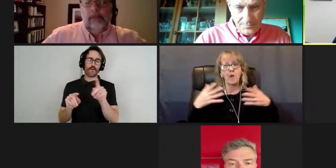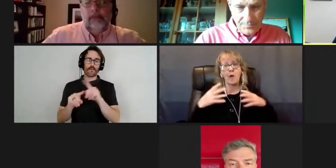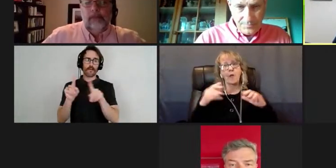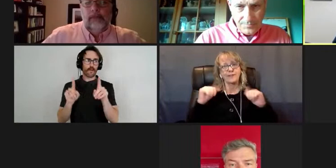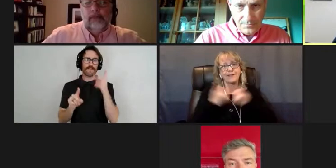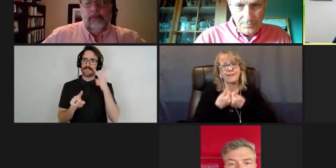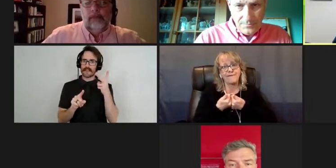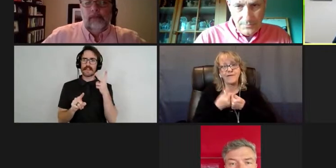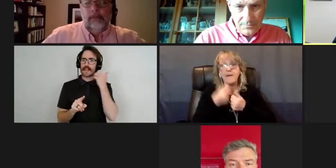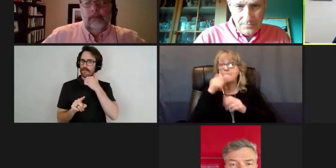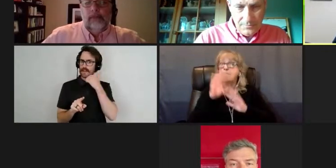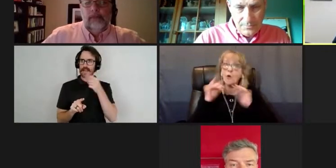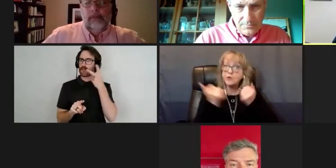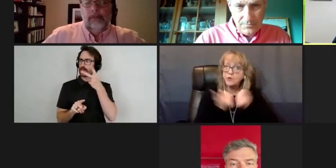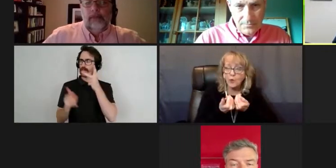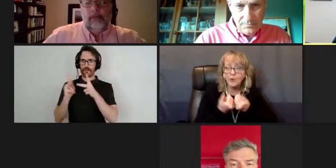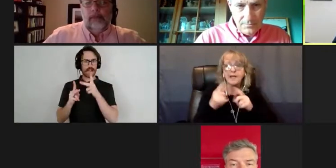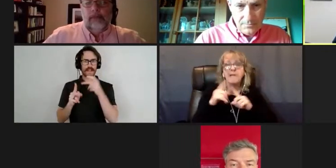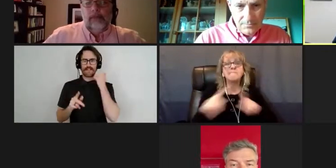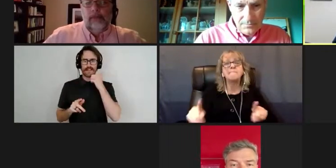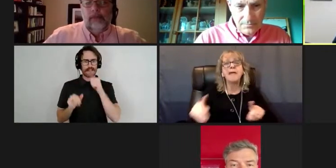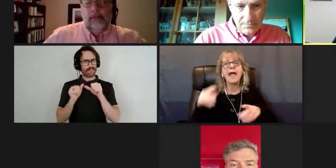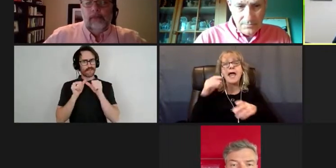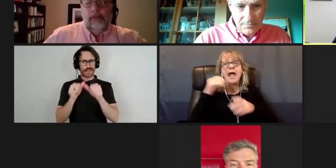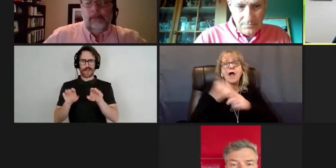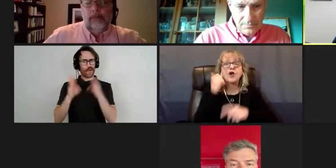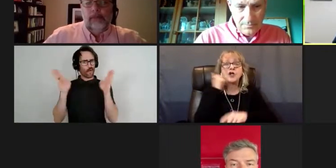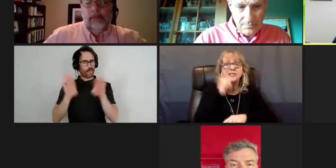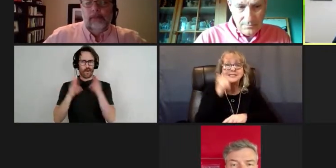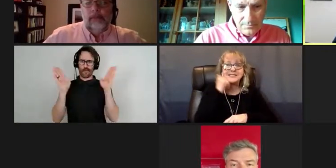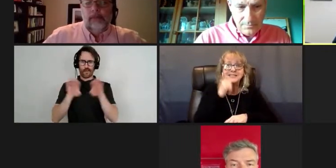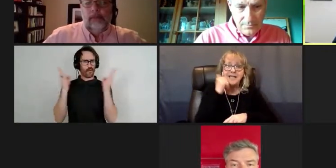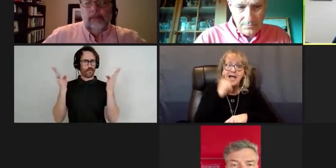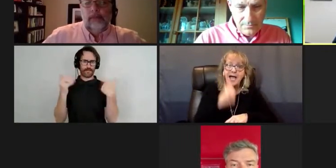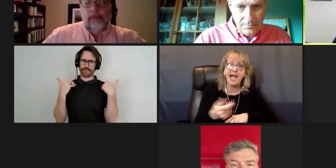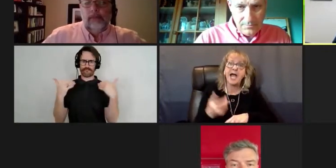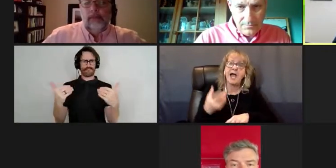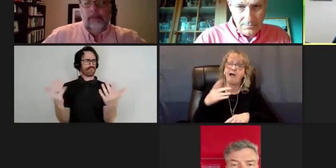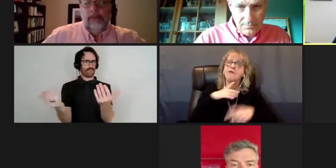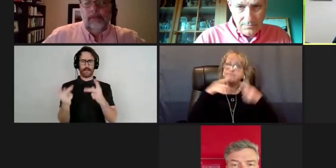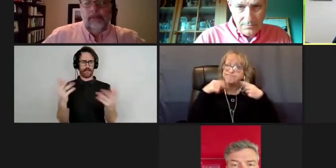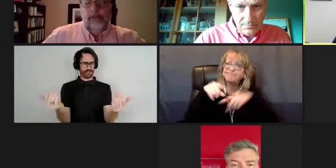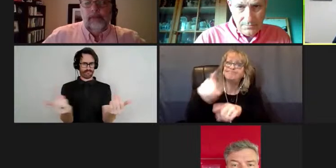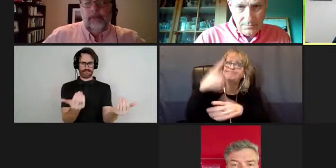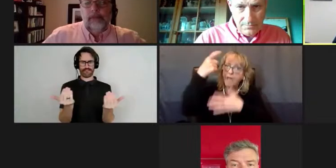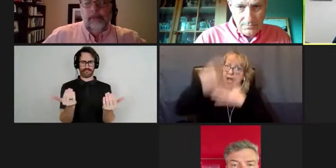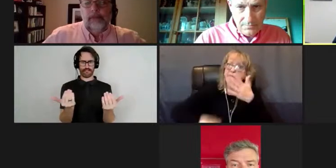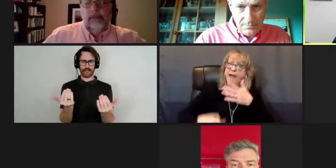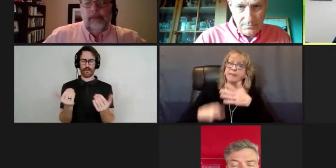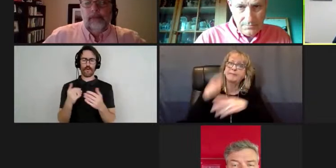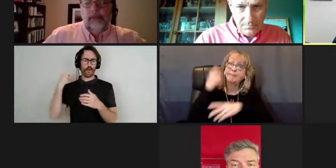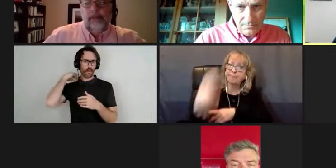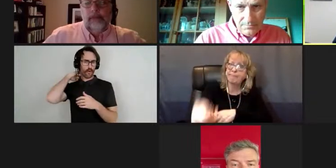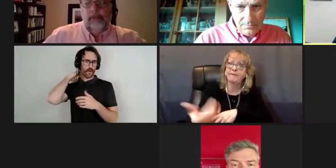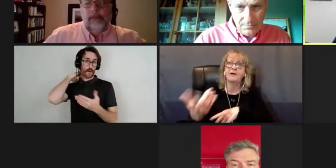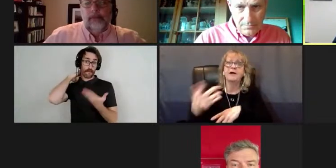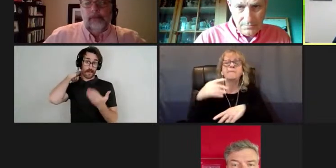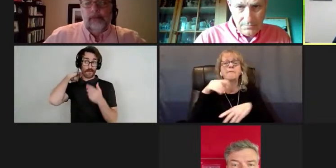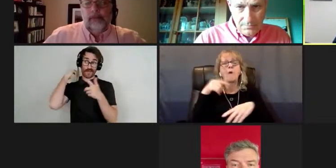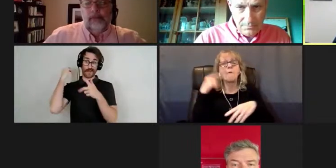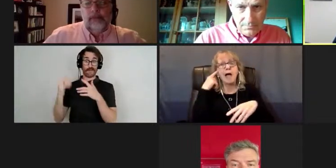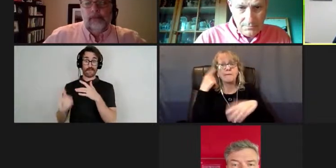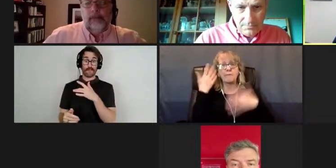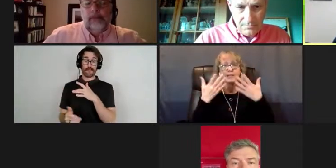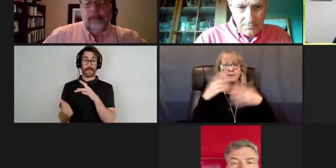day, we're going in and charging them. And we're actually looking perhaps at another tool that exists via the medical office of health of closing them down permanently.